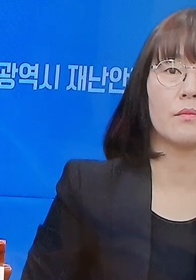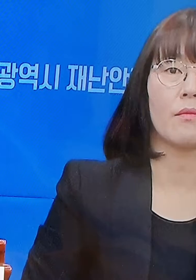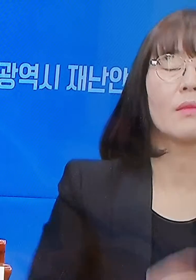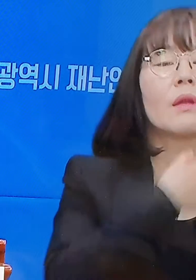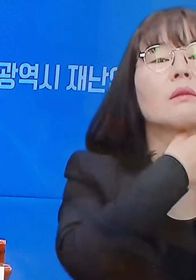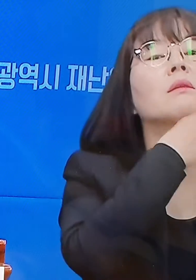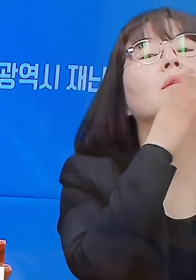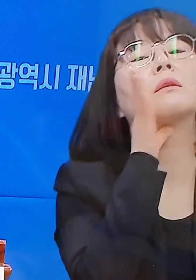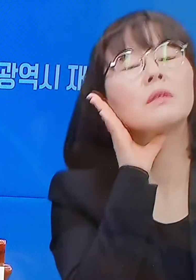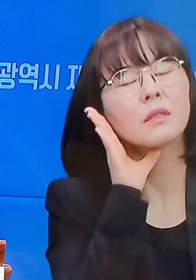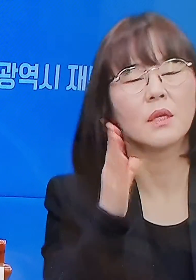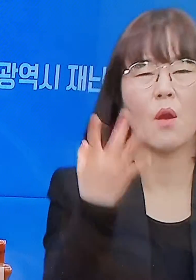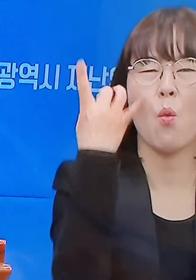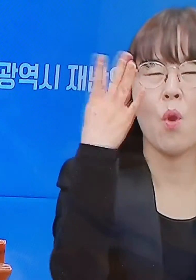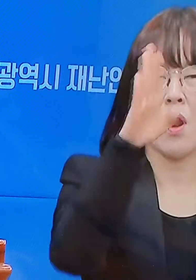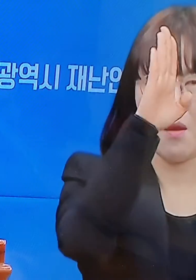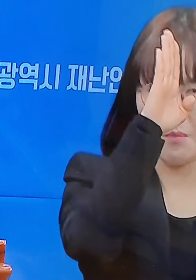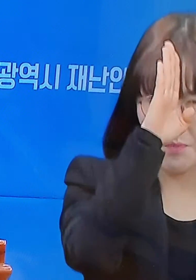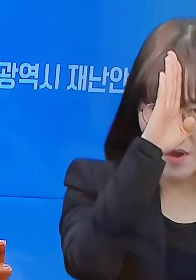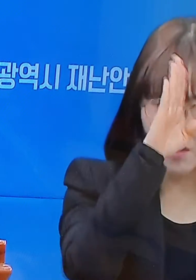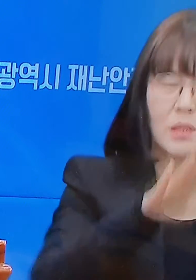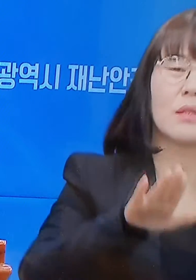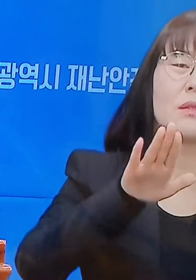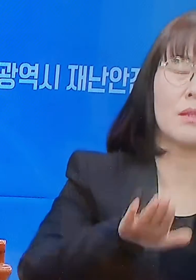coronaviruses can continue